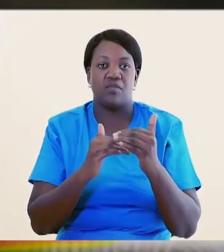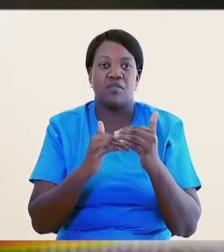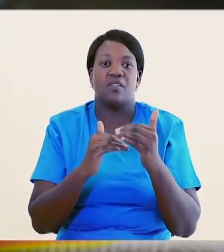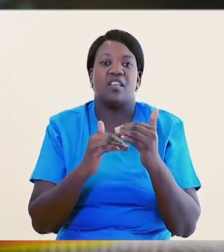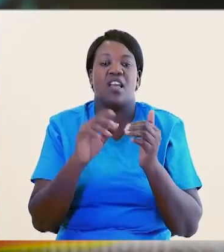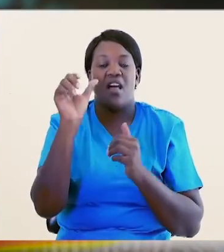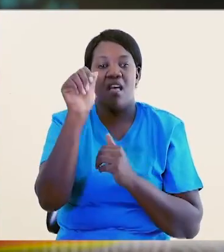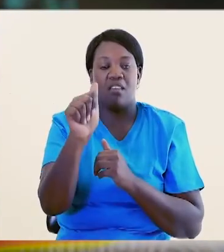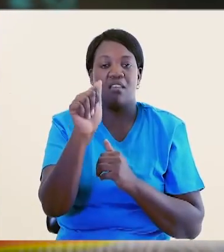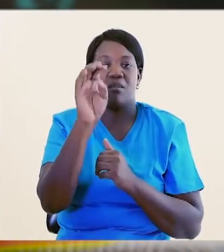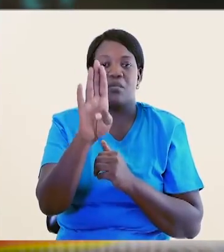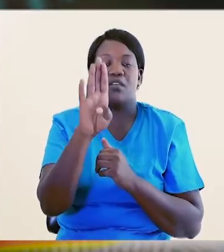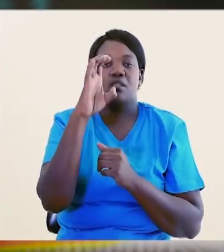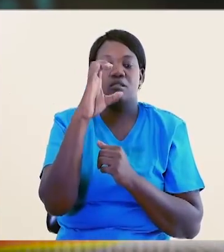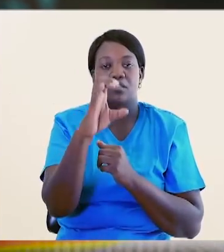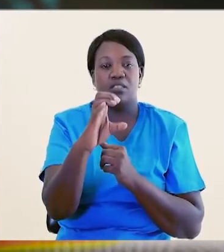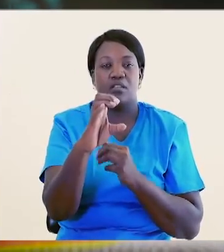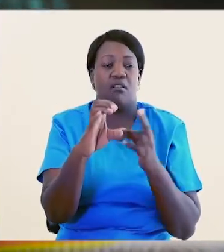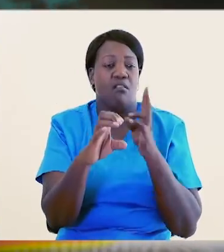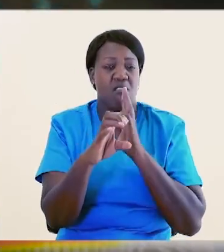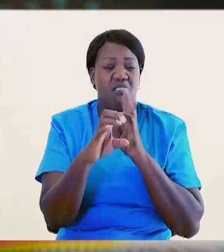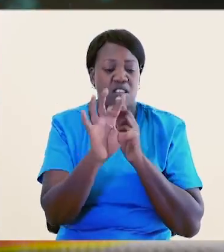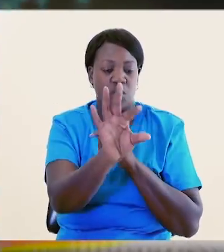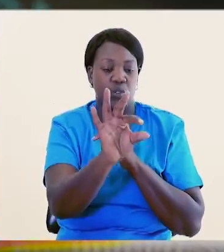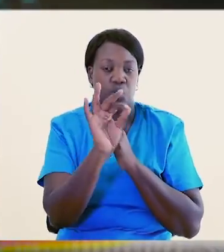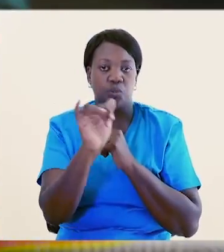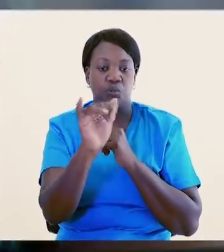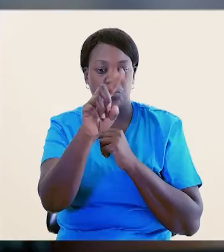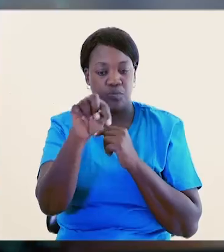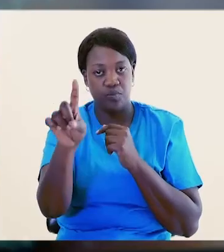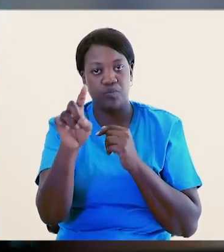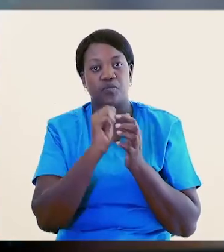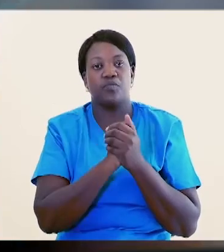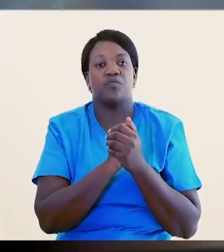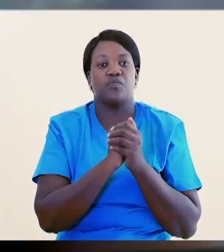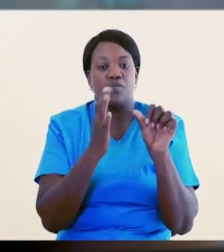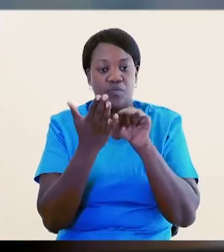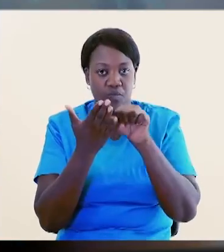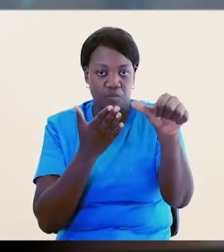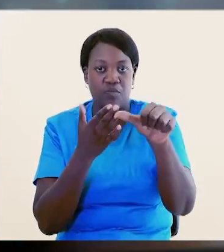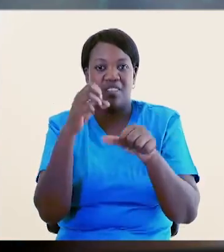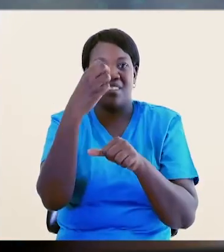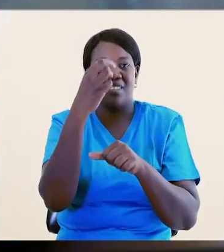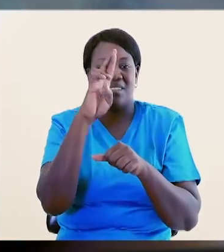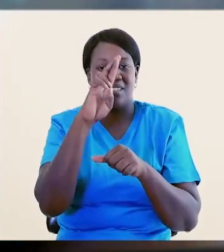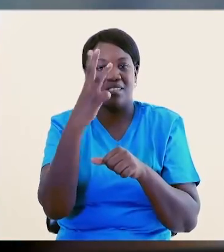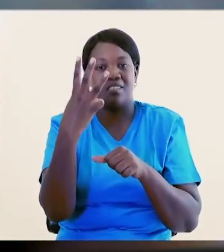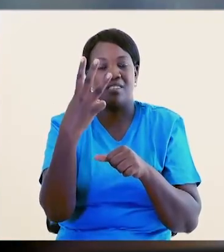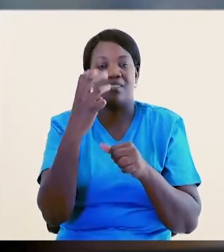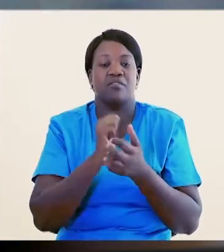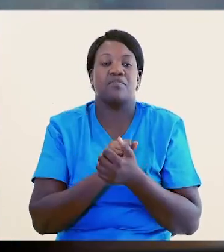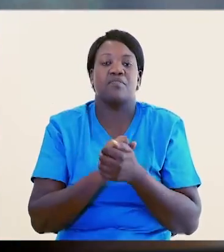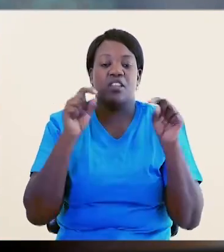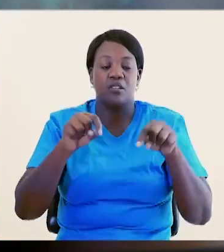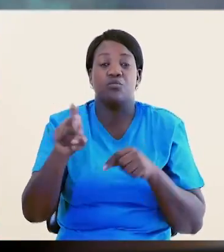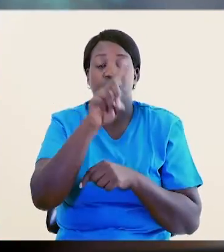type A, B, or C for the answer you choose as correct. Each SMS costs $3 Namibian. Okay,